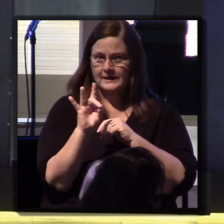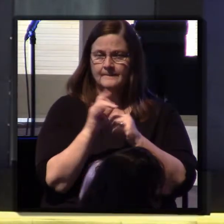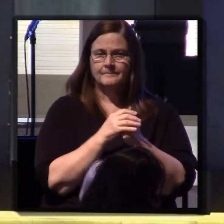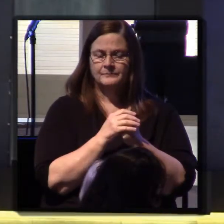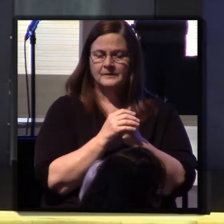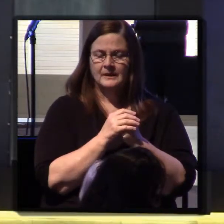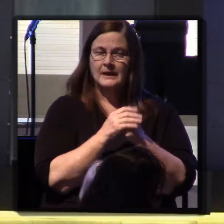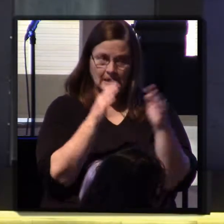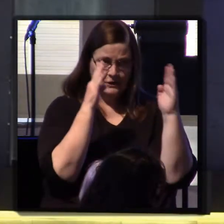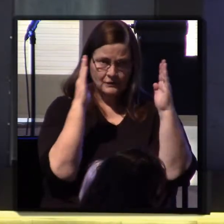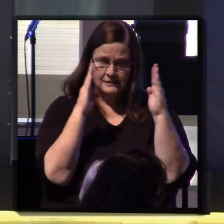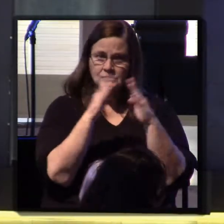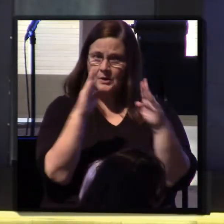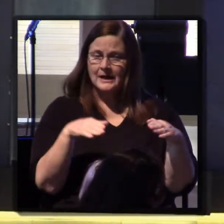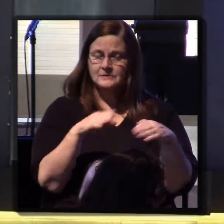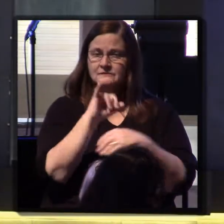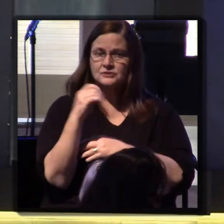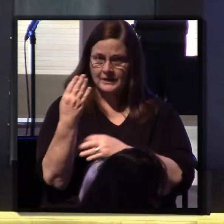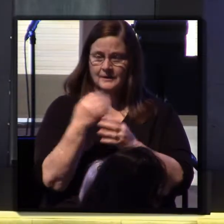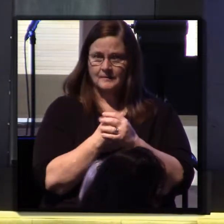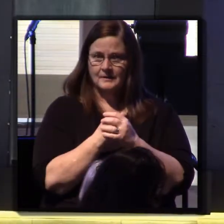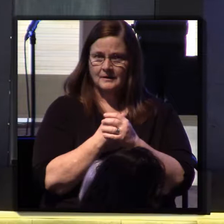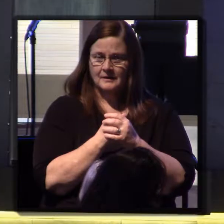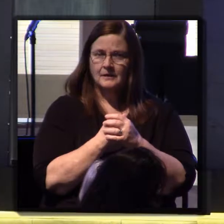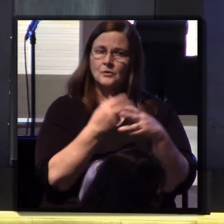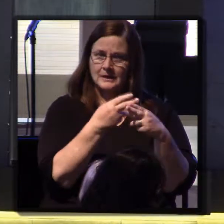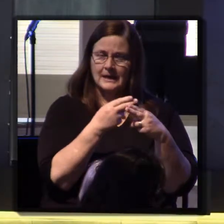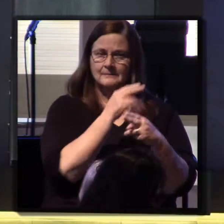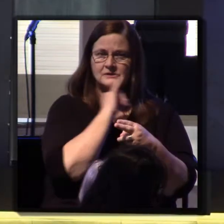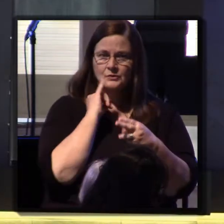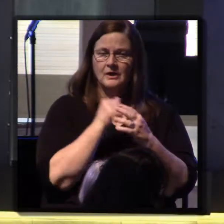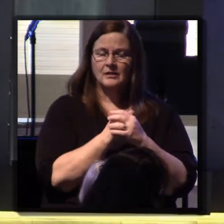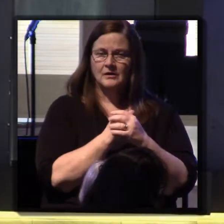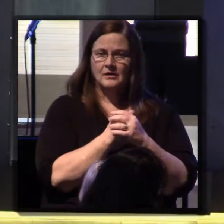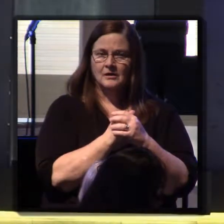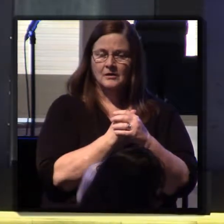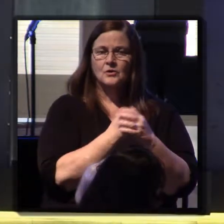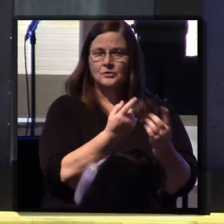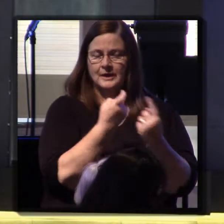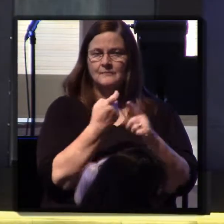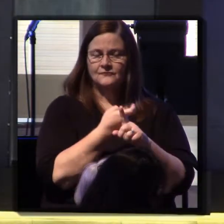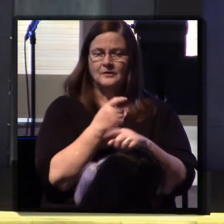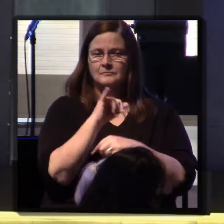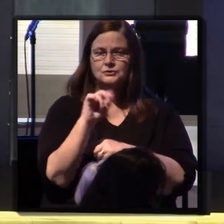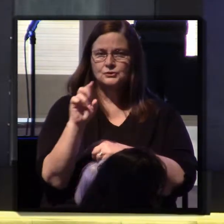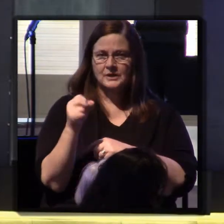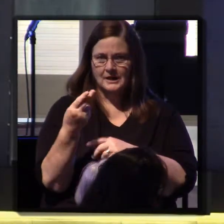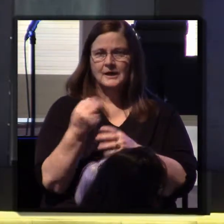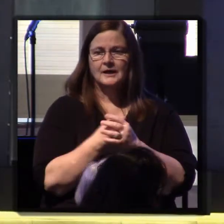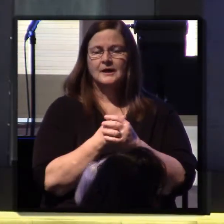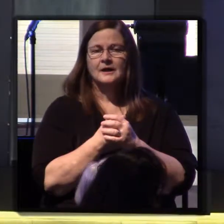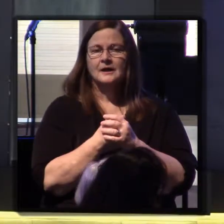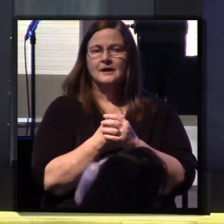important. Look at the beginning of chapter 48. He says this, "Hear this, O house of Jacob, who named